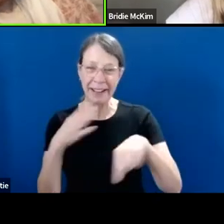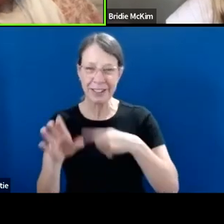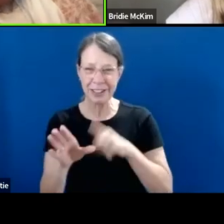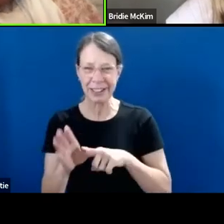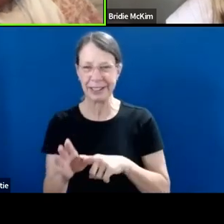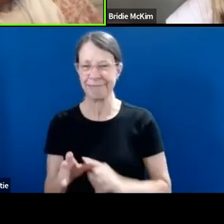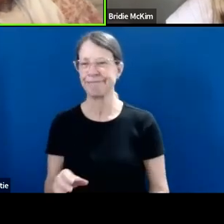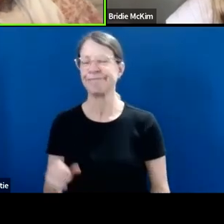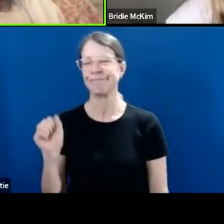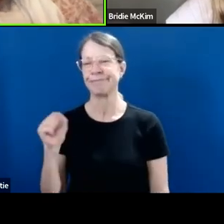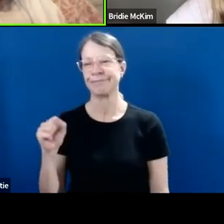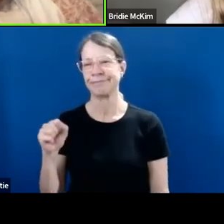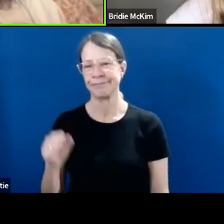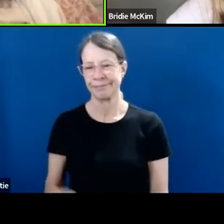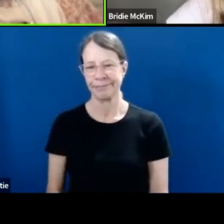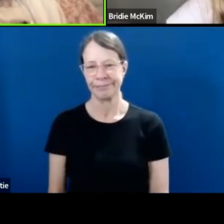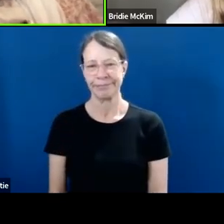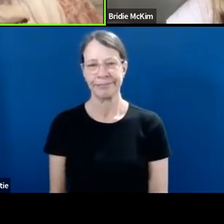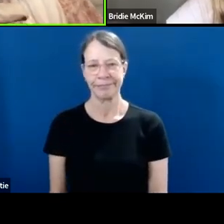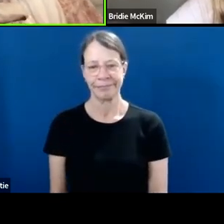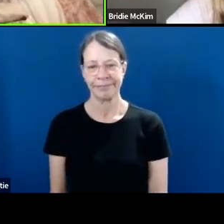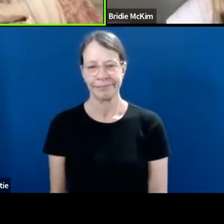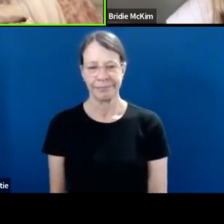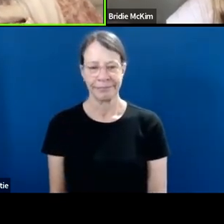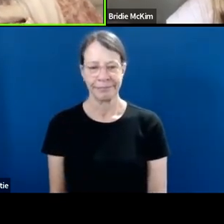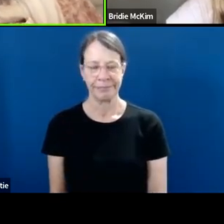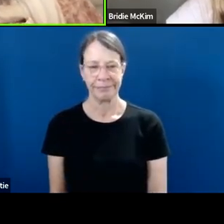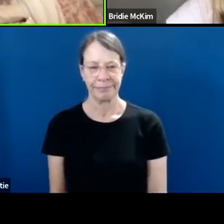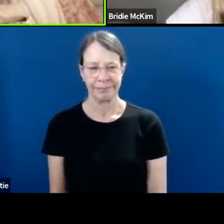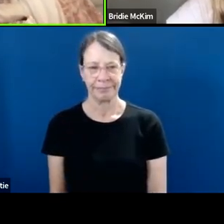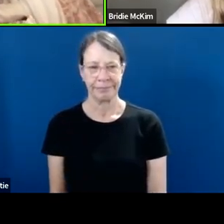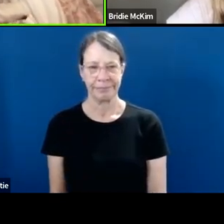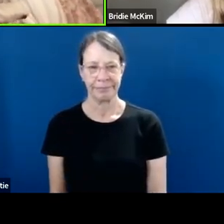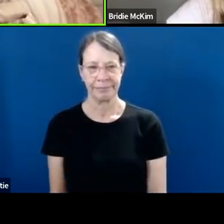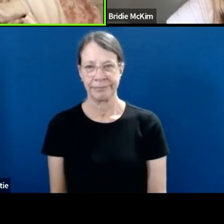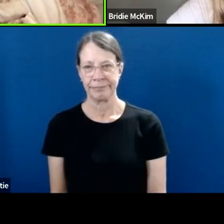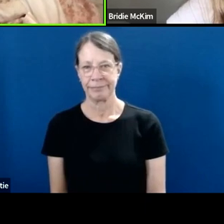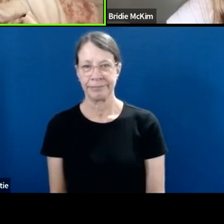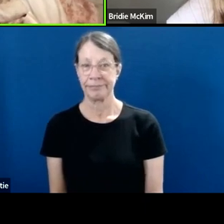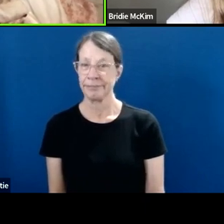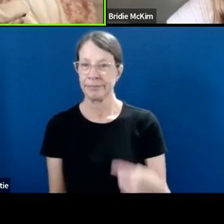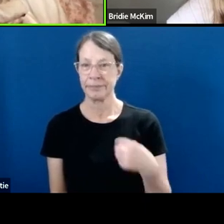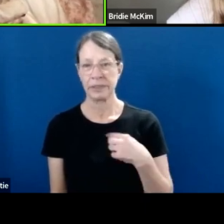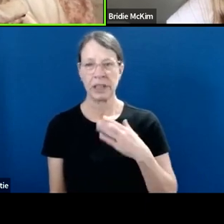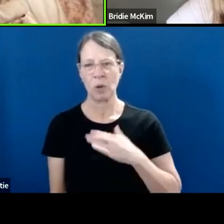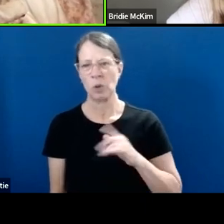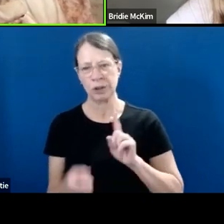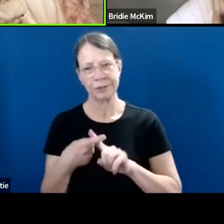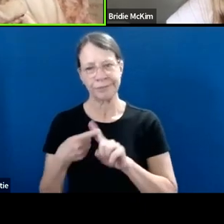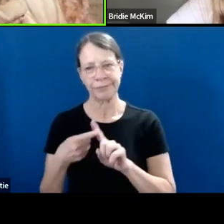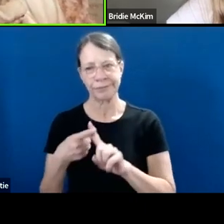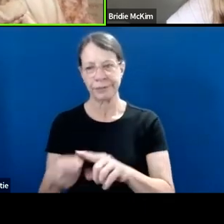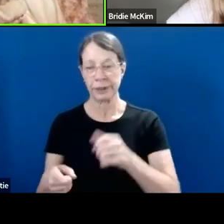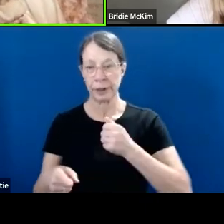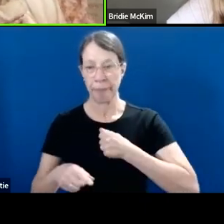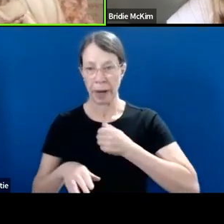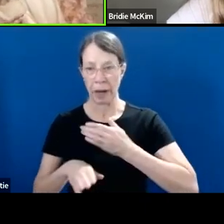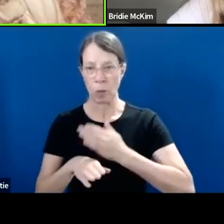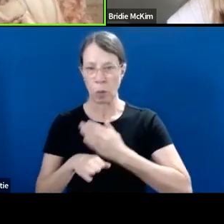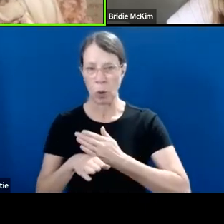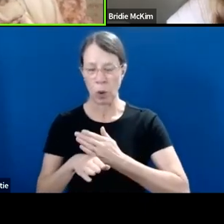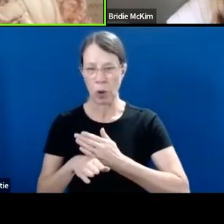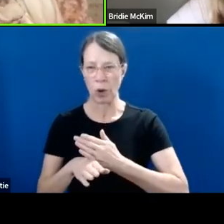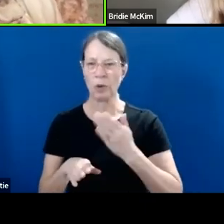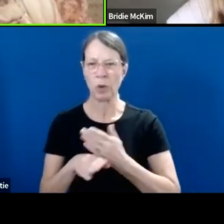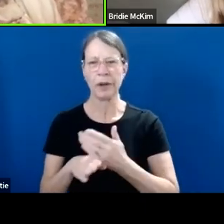Yeah, look, I just want to keep making my own work and making work that I'm proud of